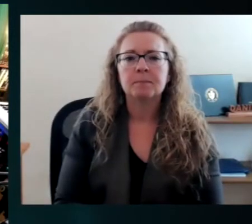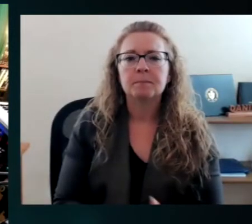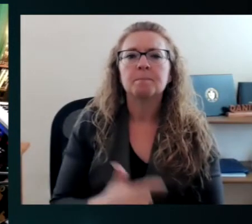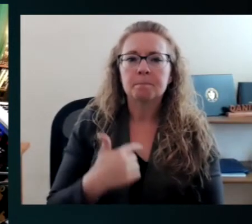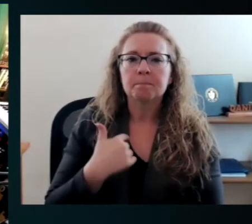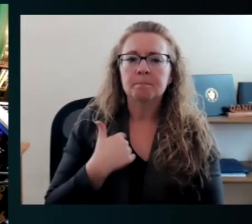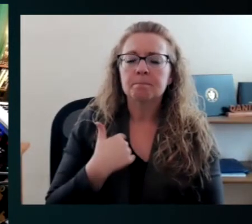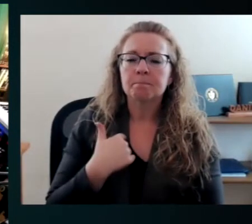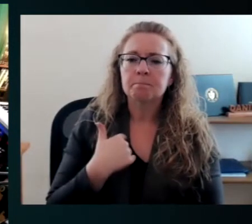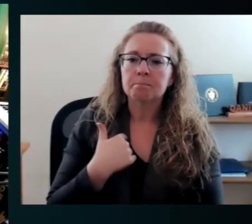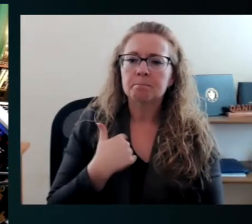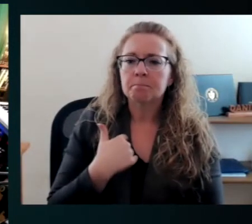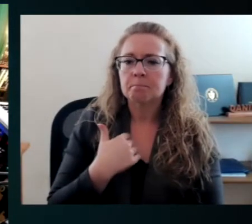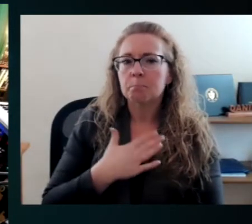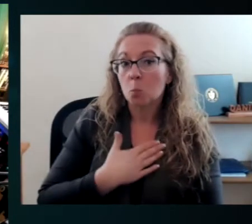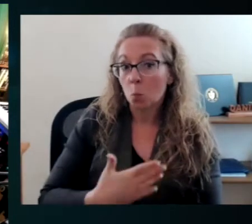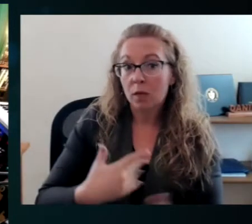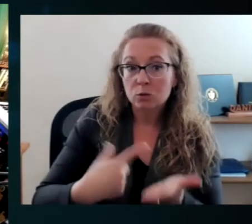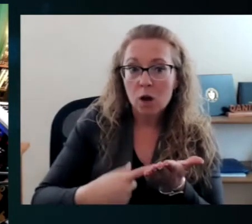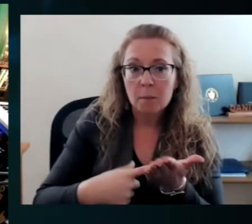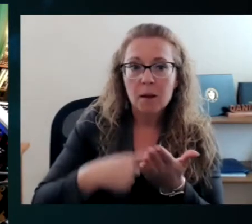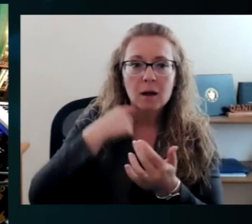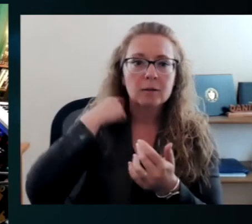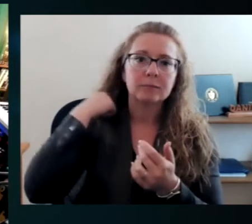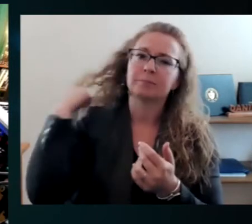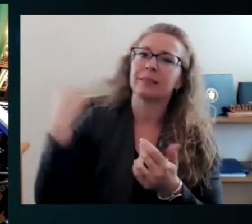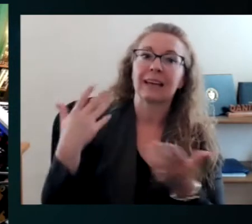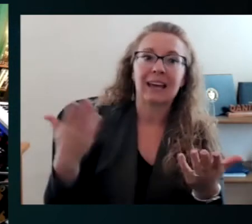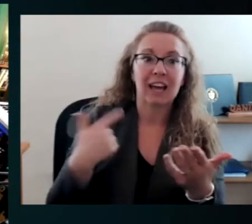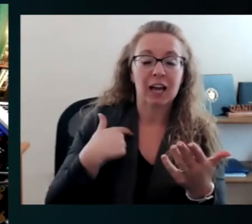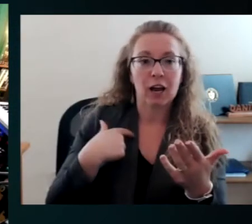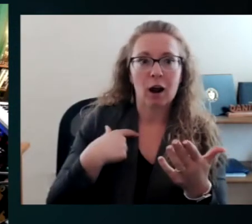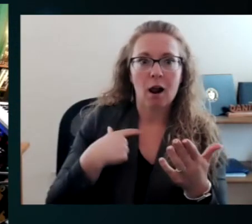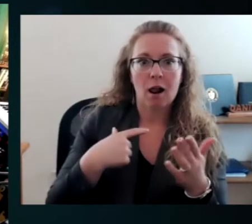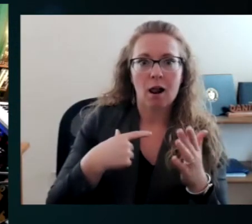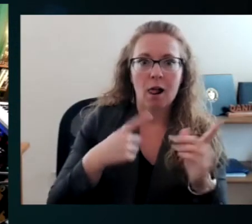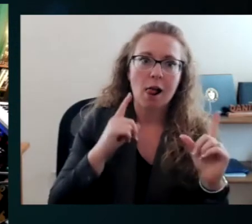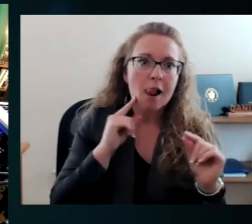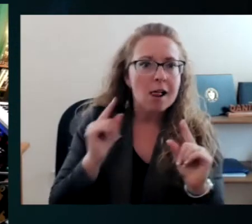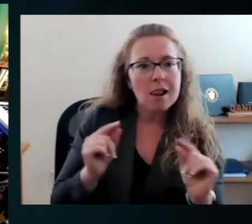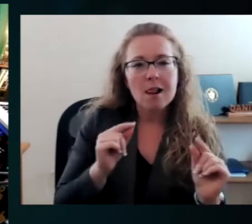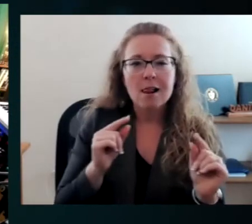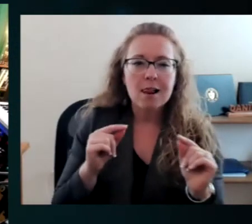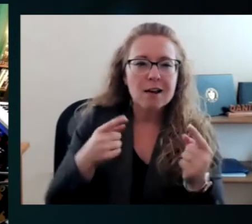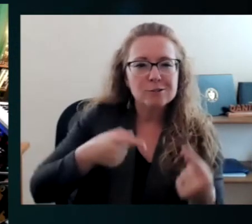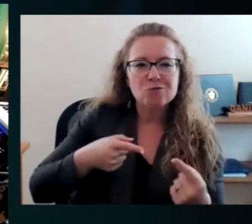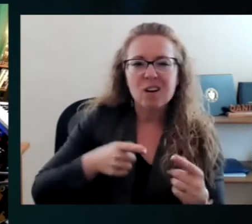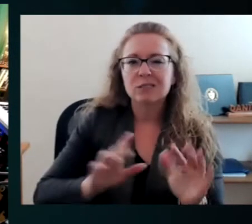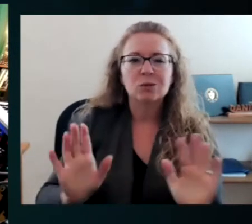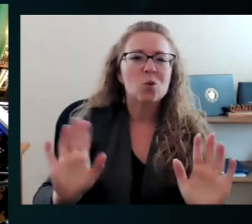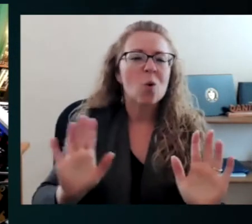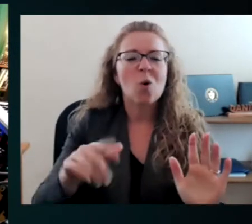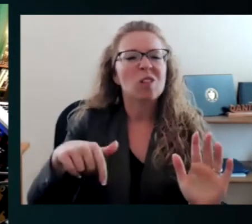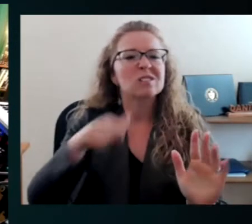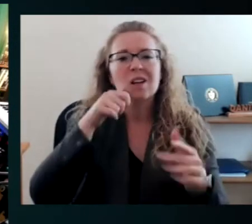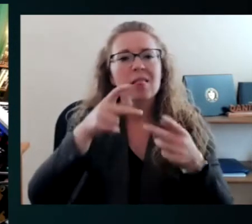I'm not going to be airing dirty laundry about sort of behind the scenes struggles that we've had, because this is not the forum for that.